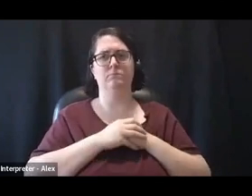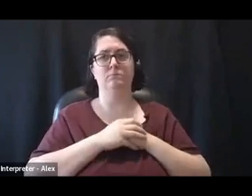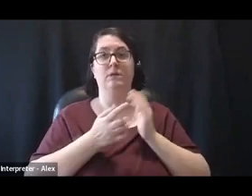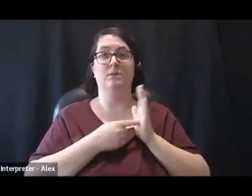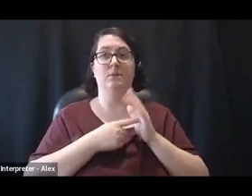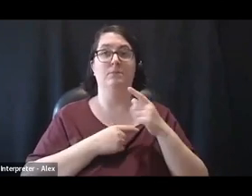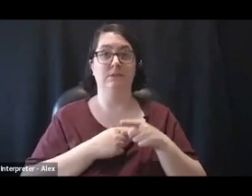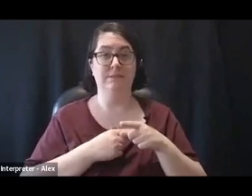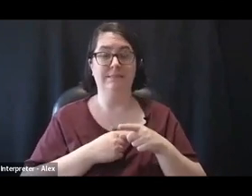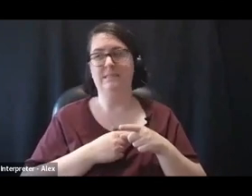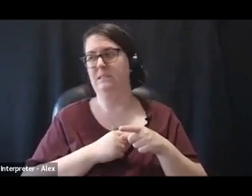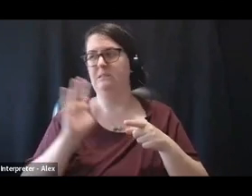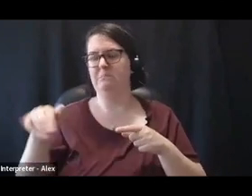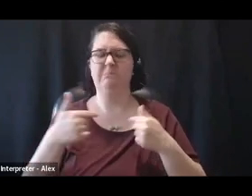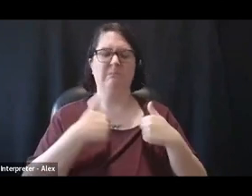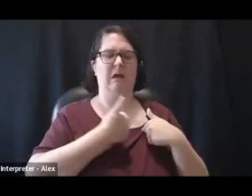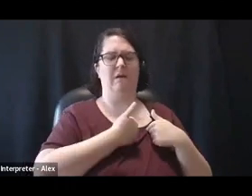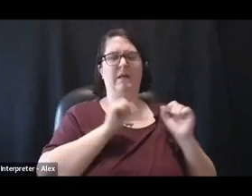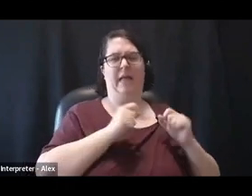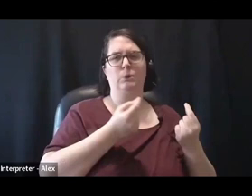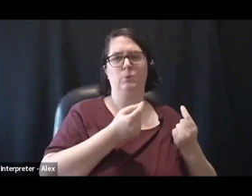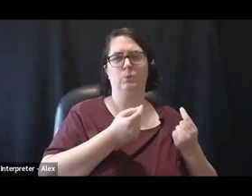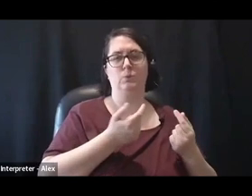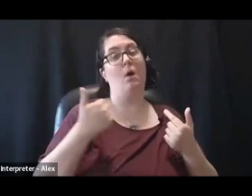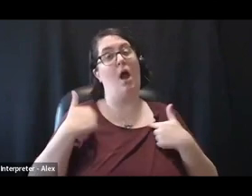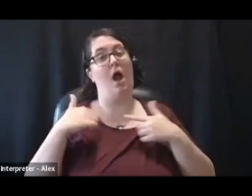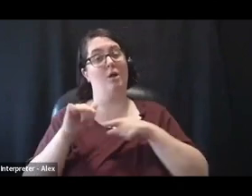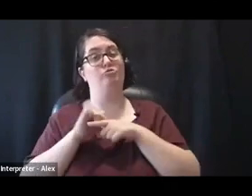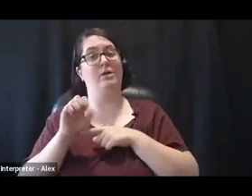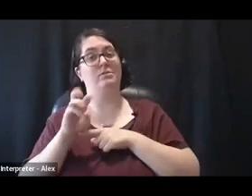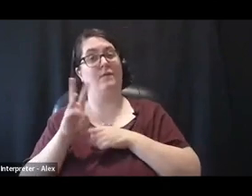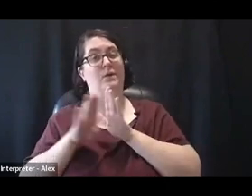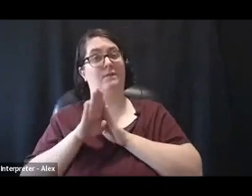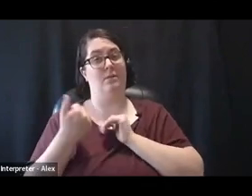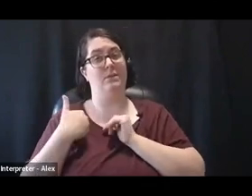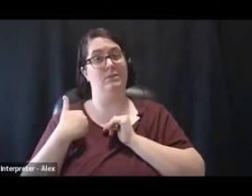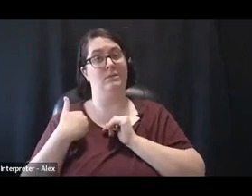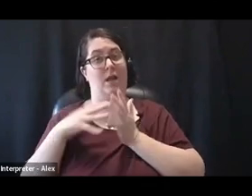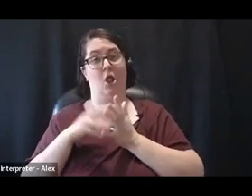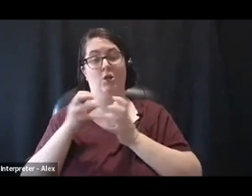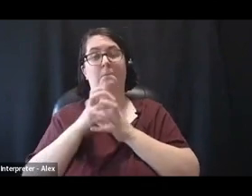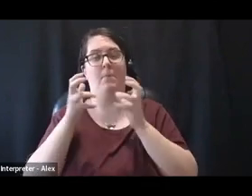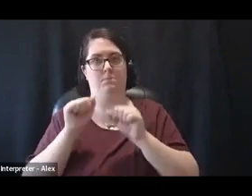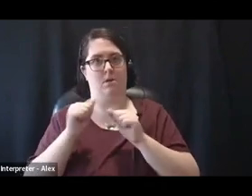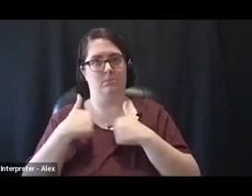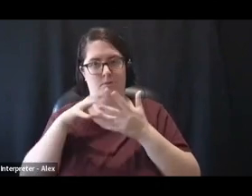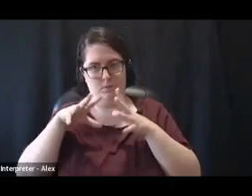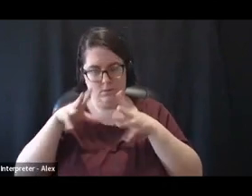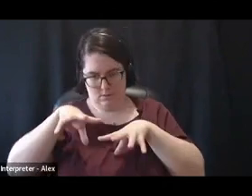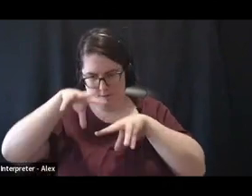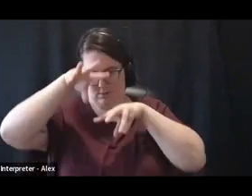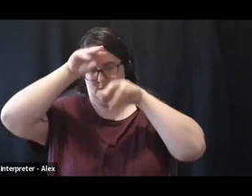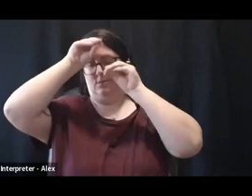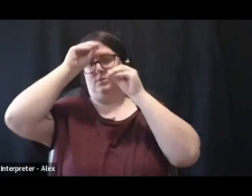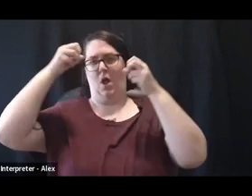There's times when it's appropriate to do things yourself. So I actually trained in software development and learned as much as I could about